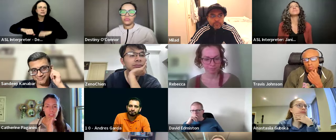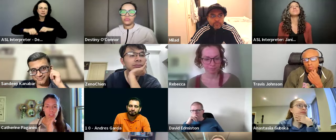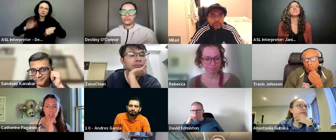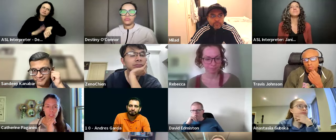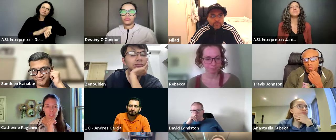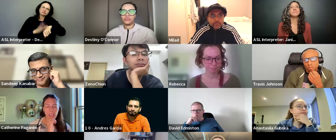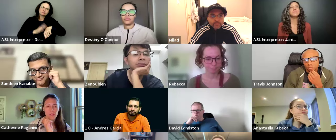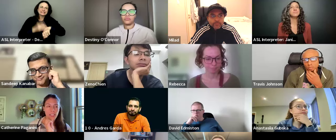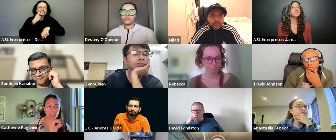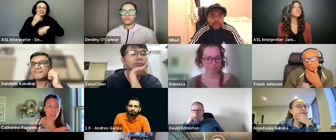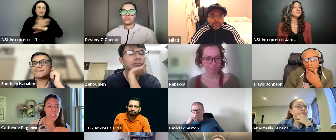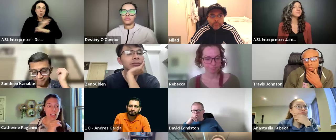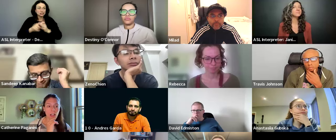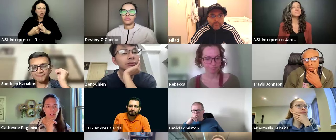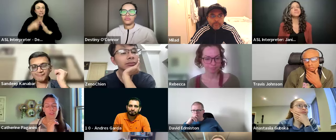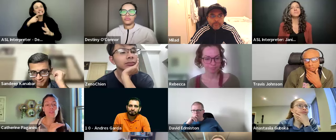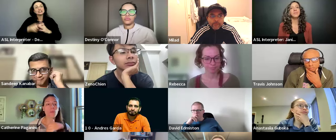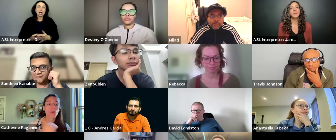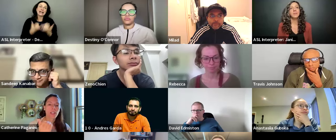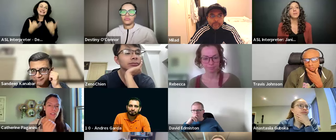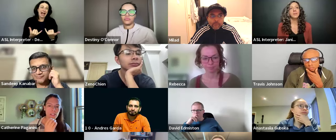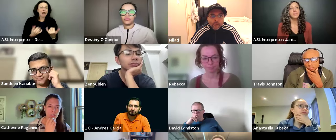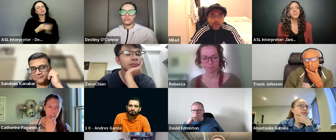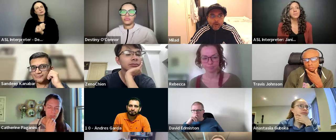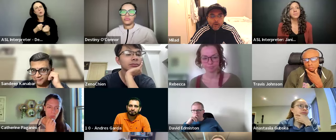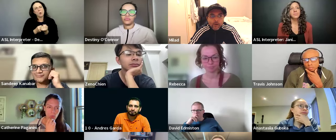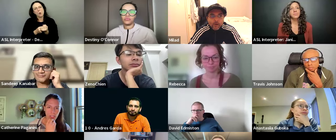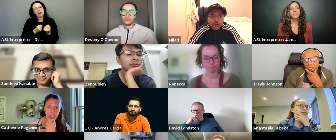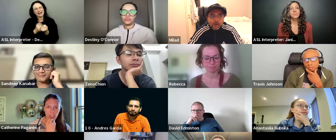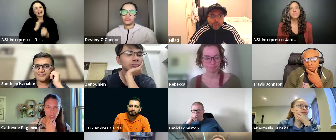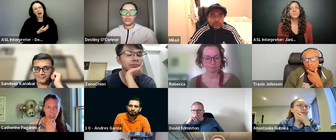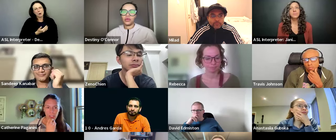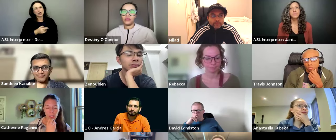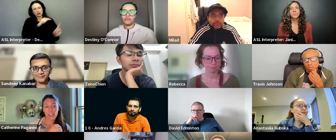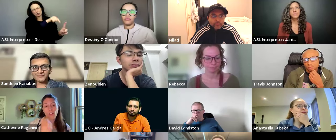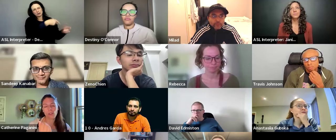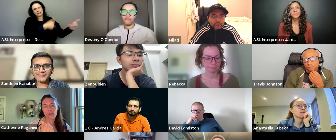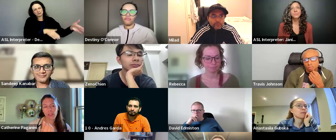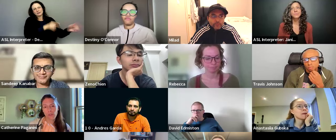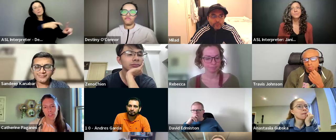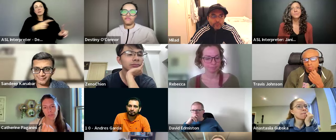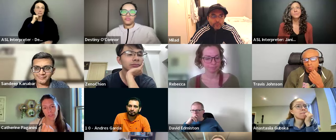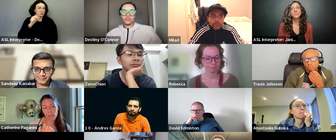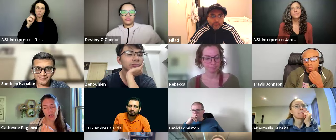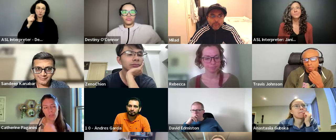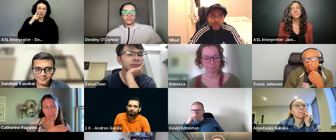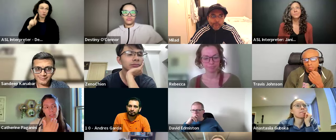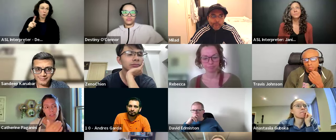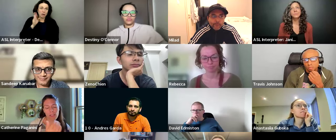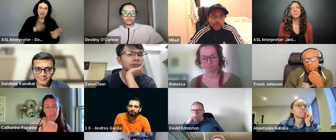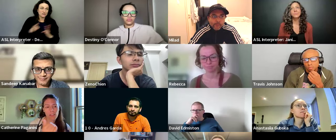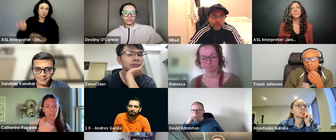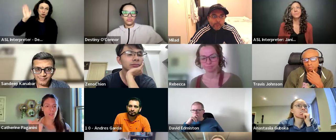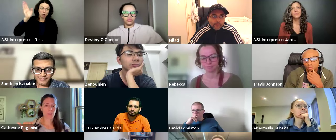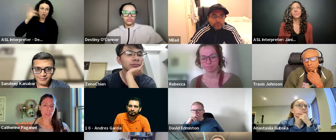just before it starts, kind of saying starting now, kind of supporting these initiatives more than because they don't do that for the individual talks, but